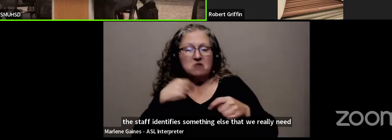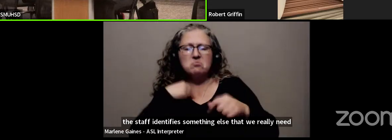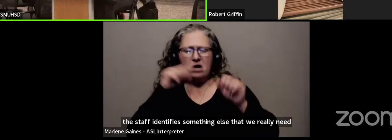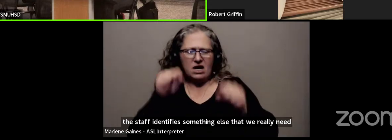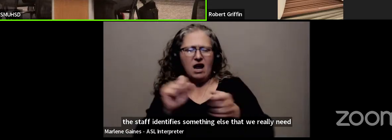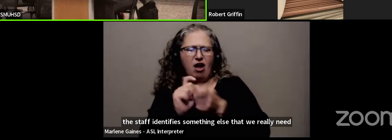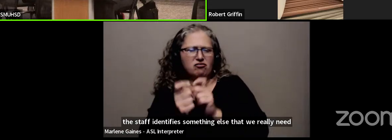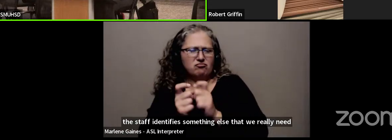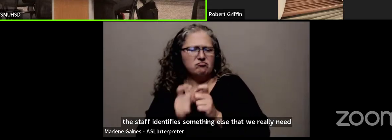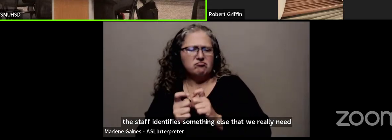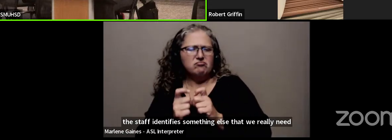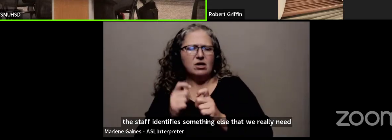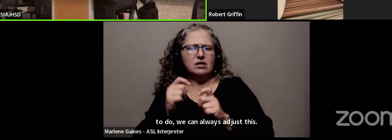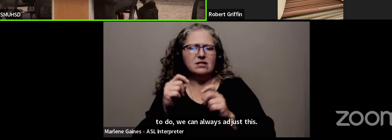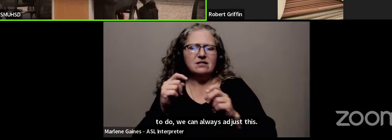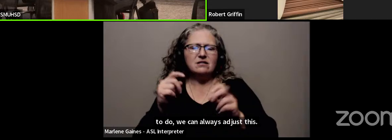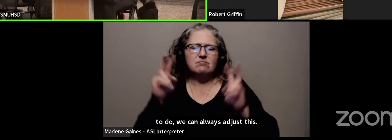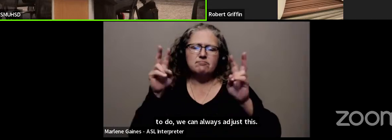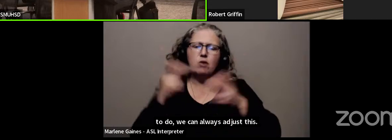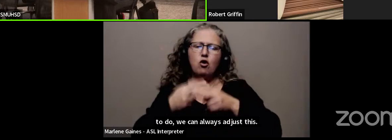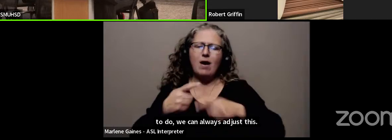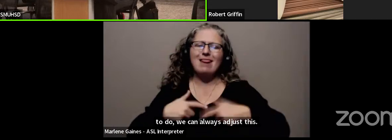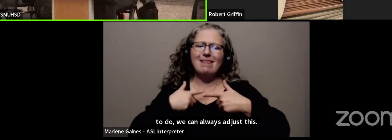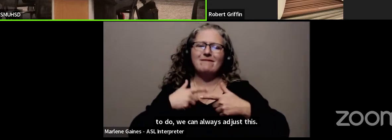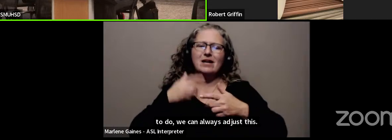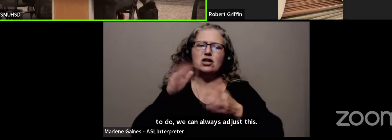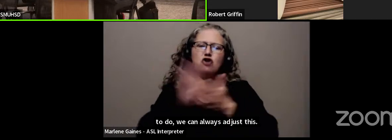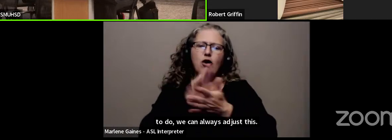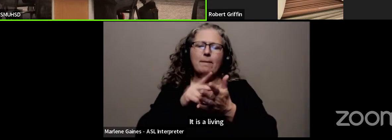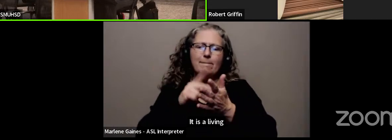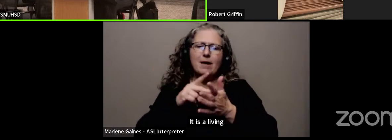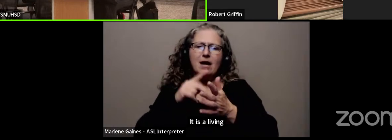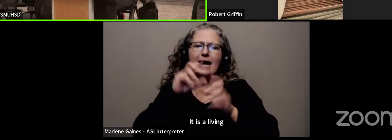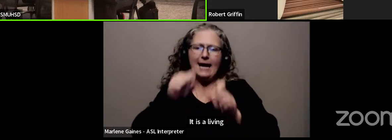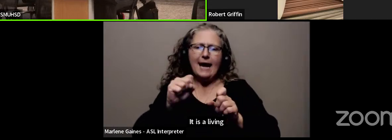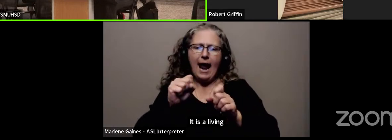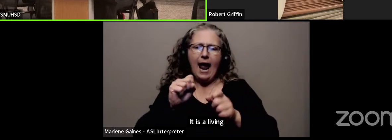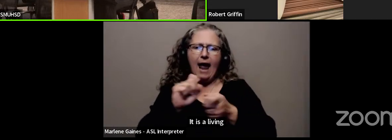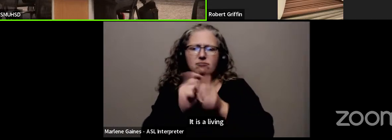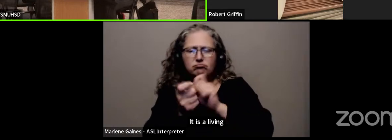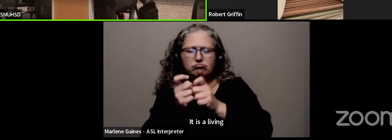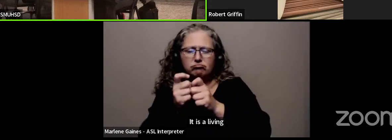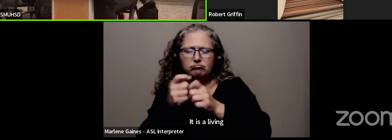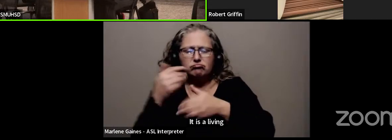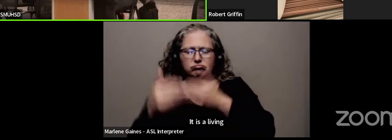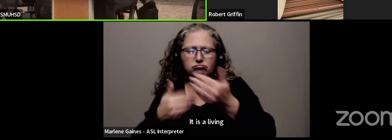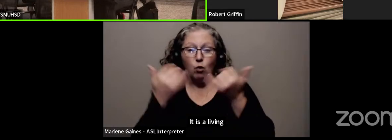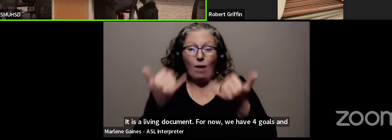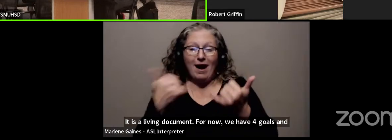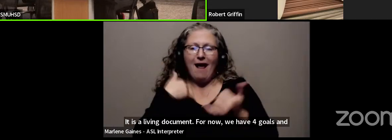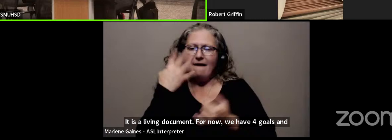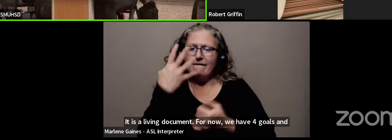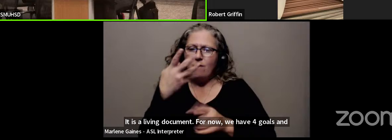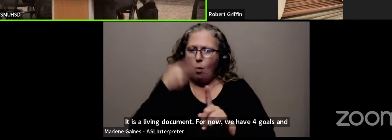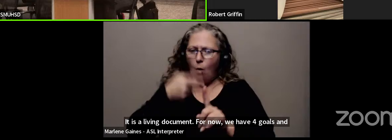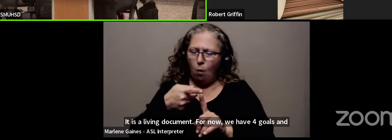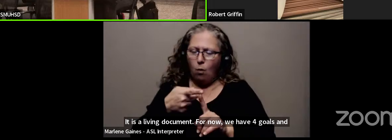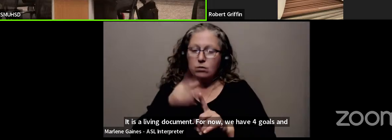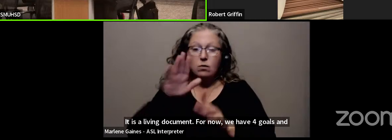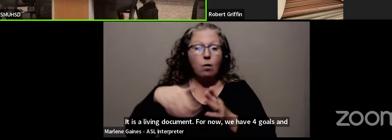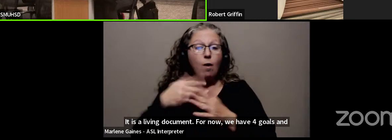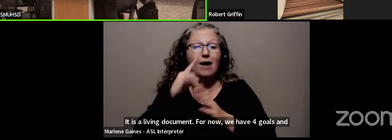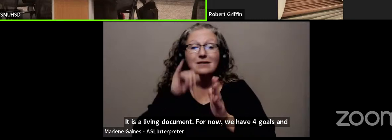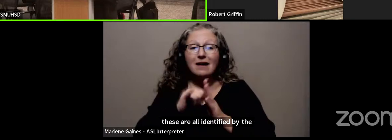adjust this. It is a living document. For now, we have 4 goals, and these are all identified by the